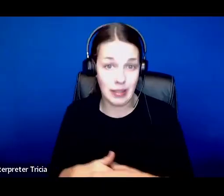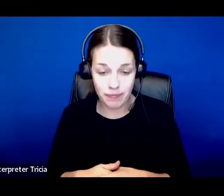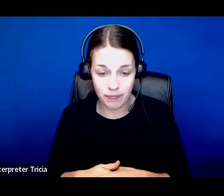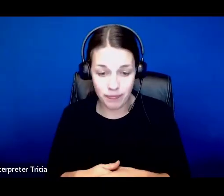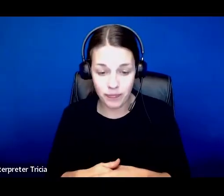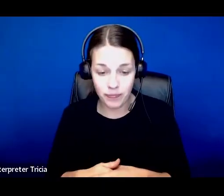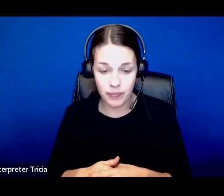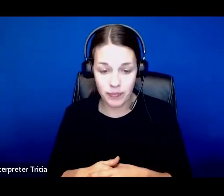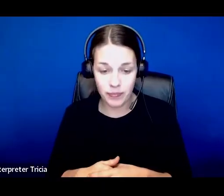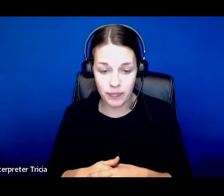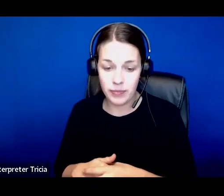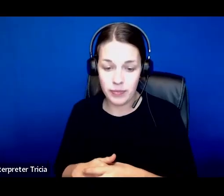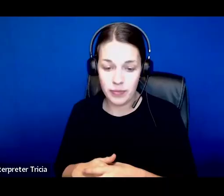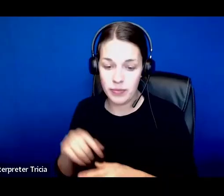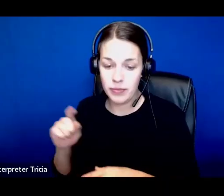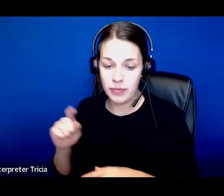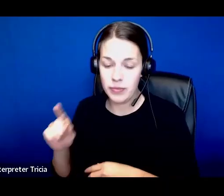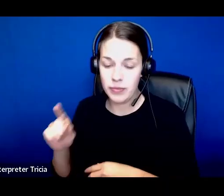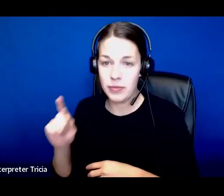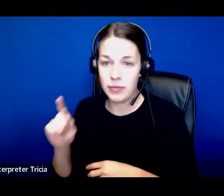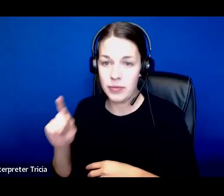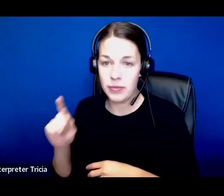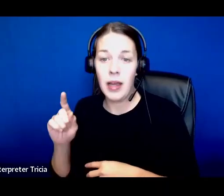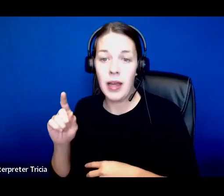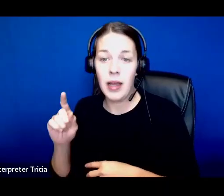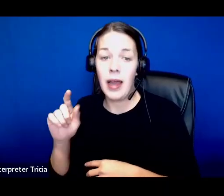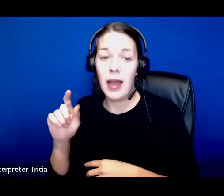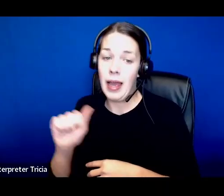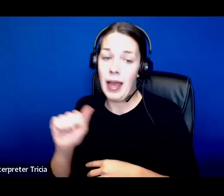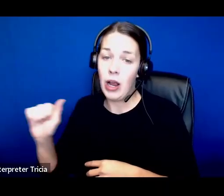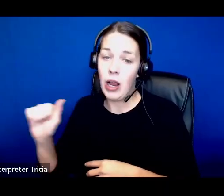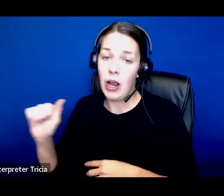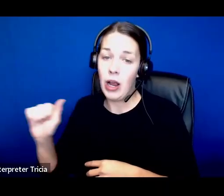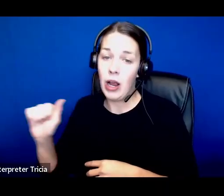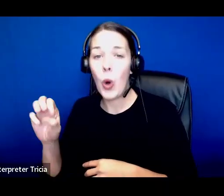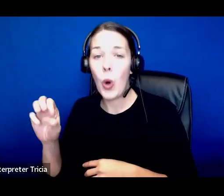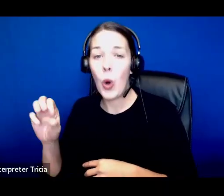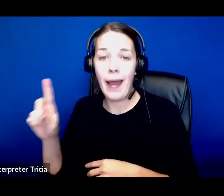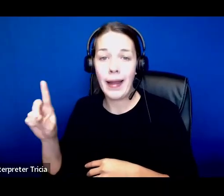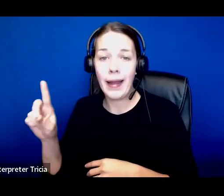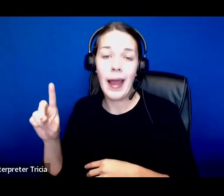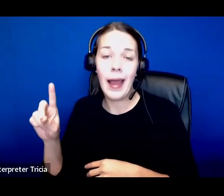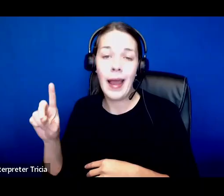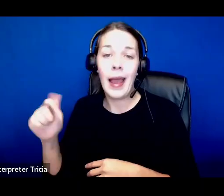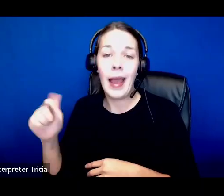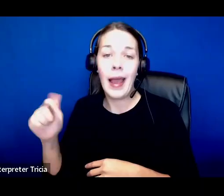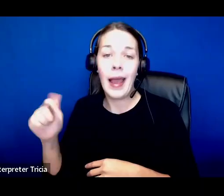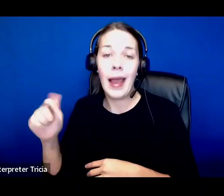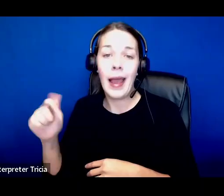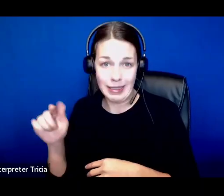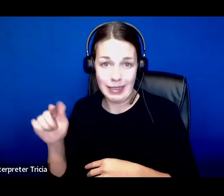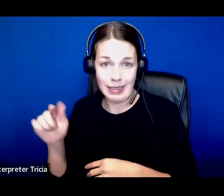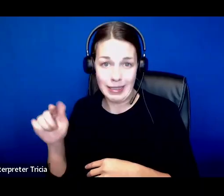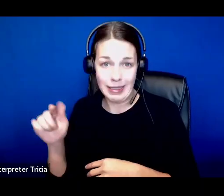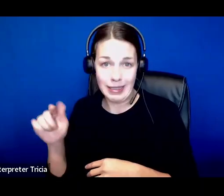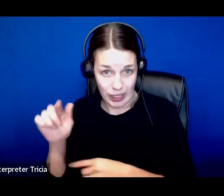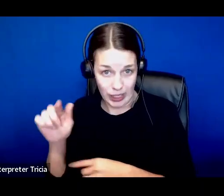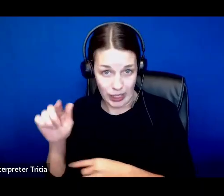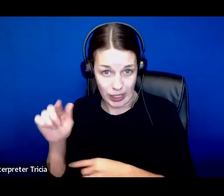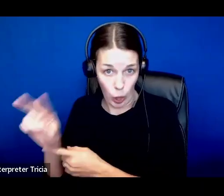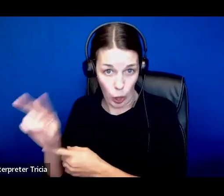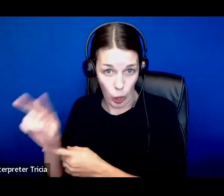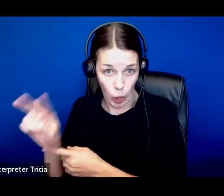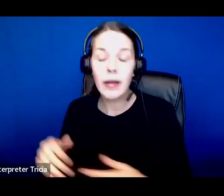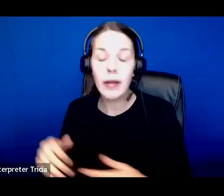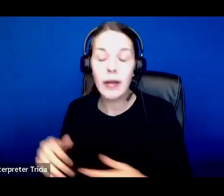You can also check out our website at arrowheadaging.org. So a little bit about us at the Arrowhead Area Agency